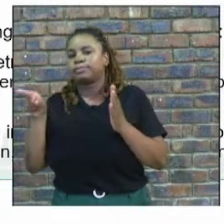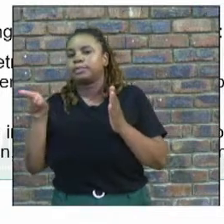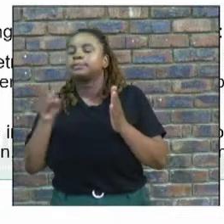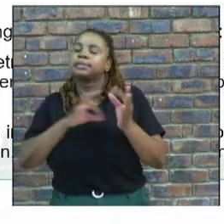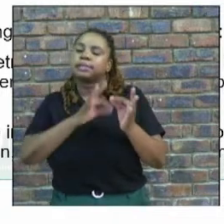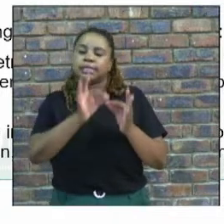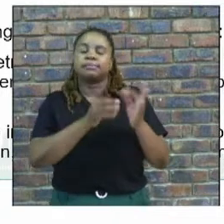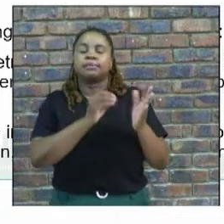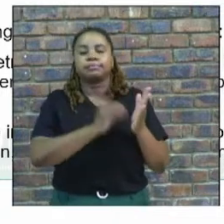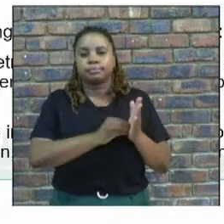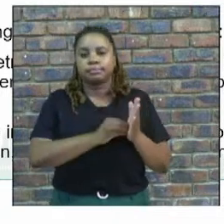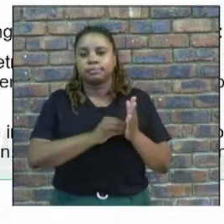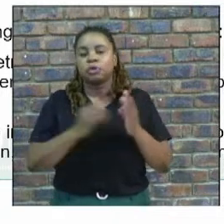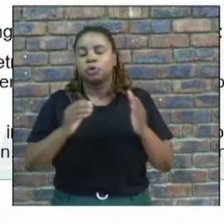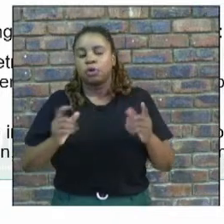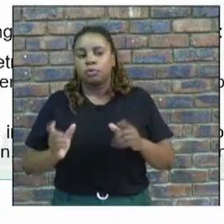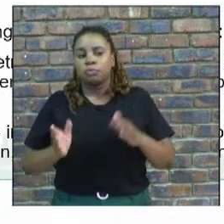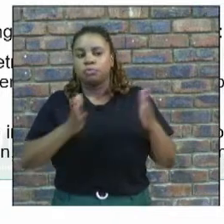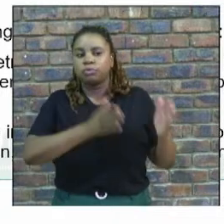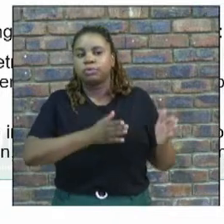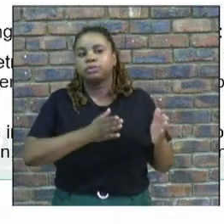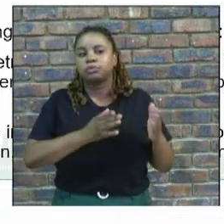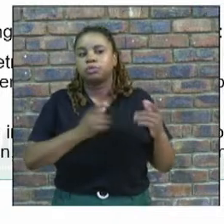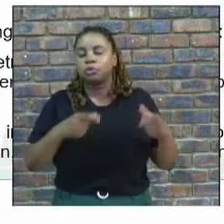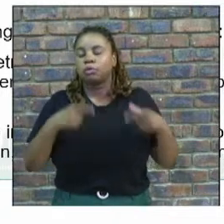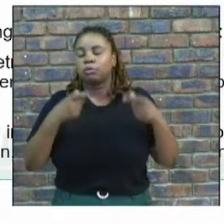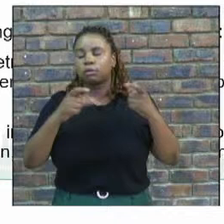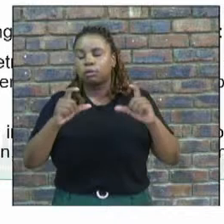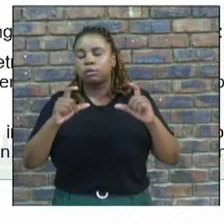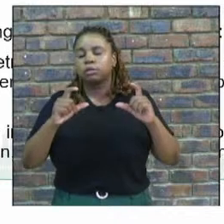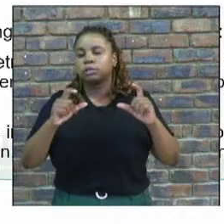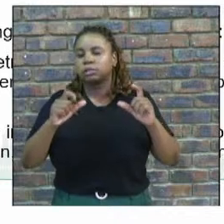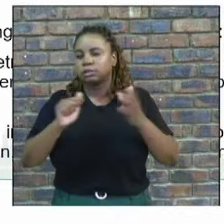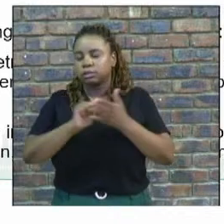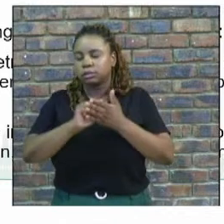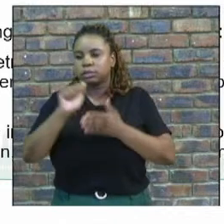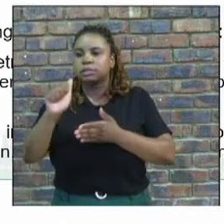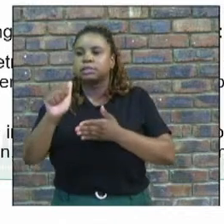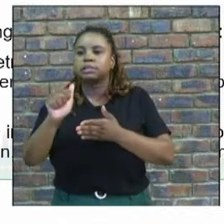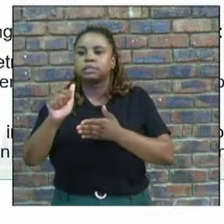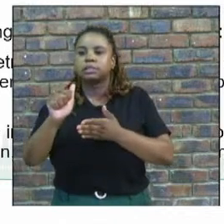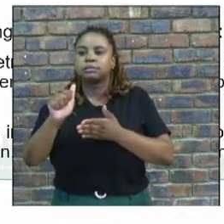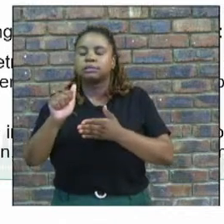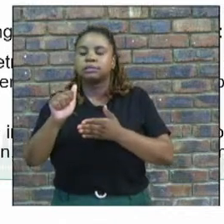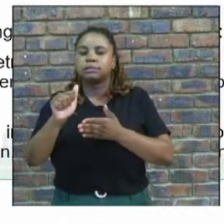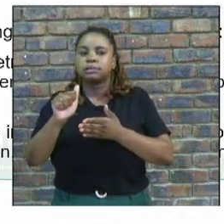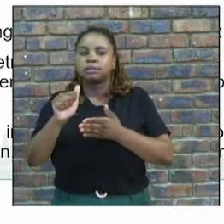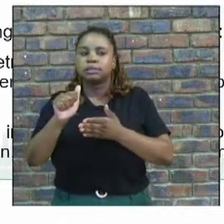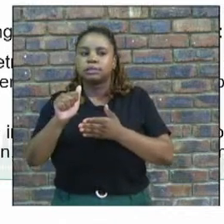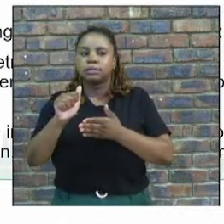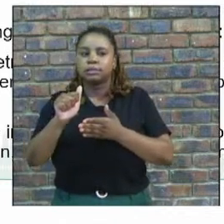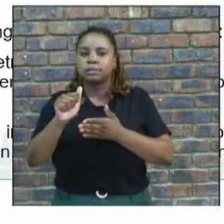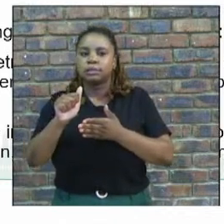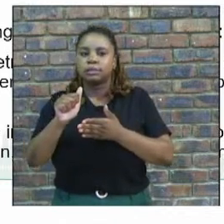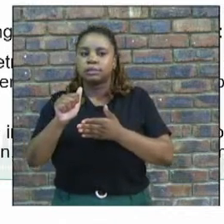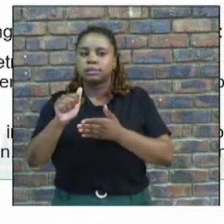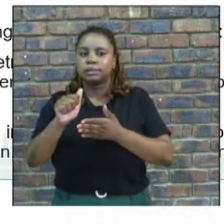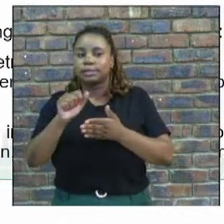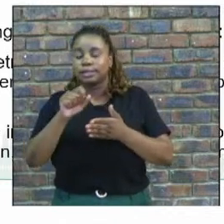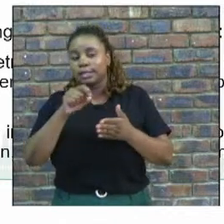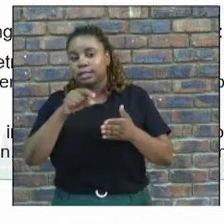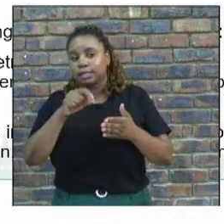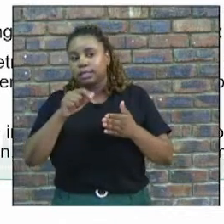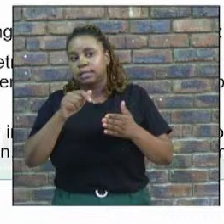Then moving to clause 16, this provision also, it empower the